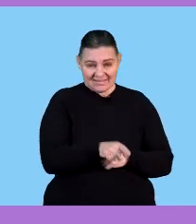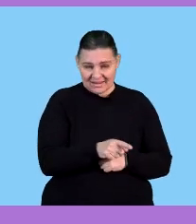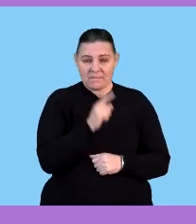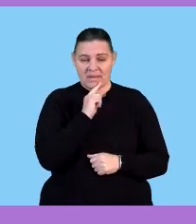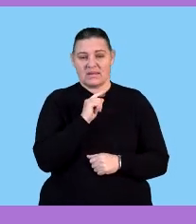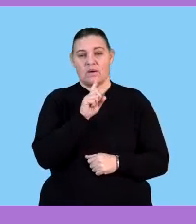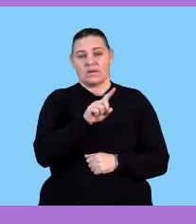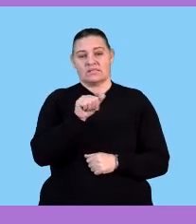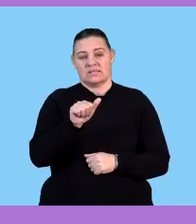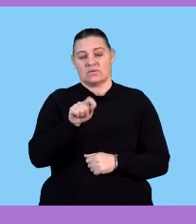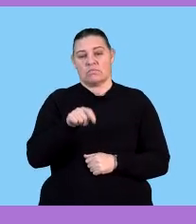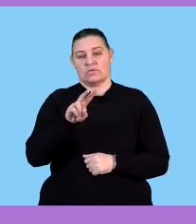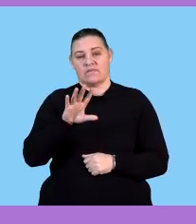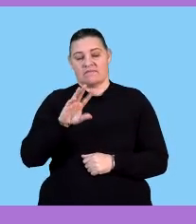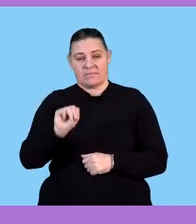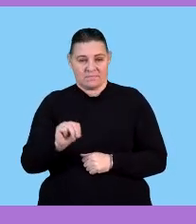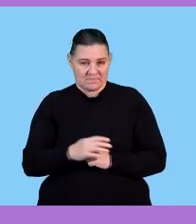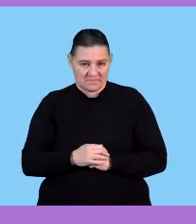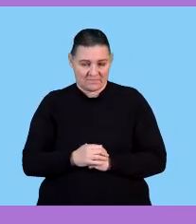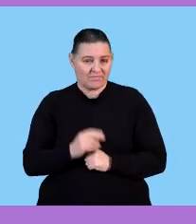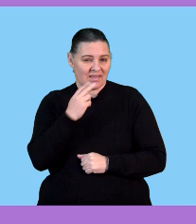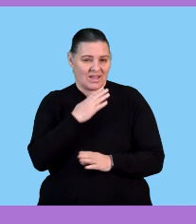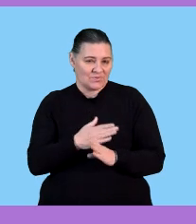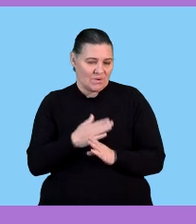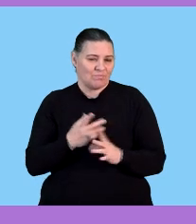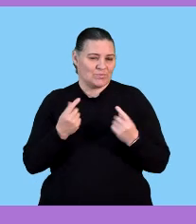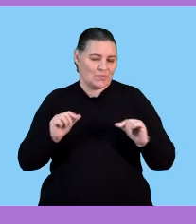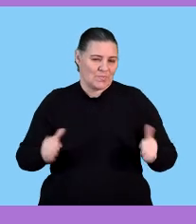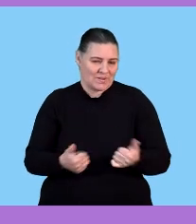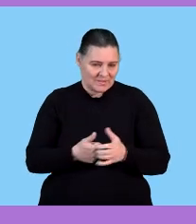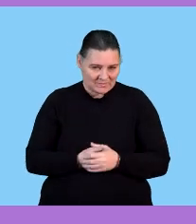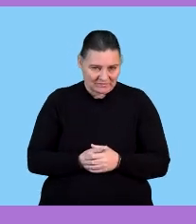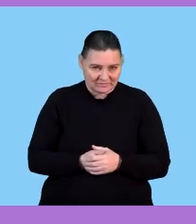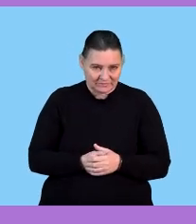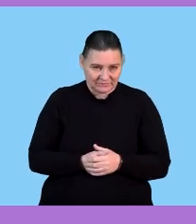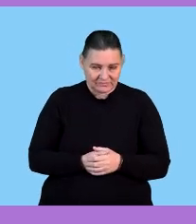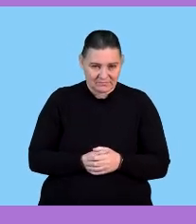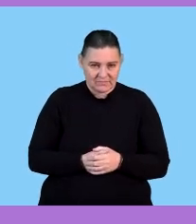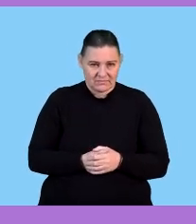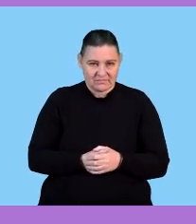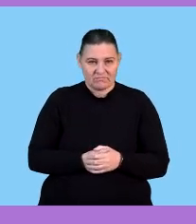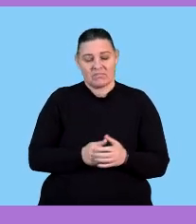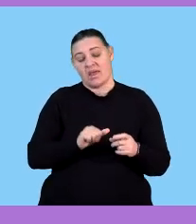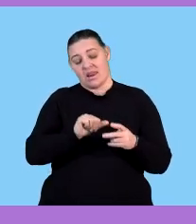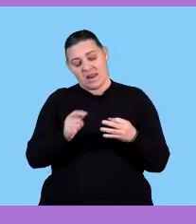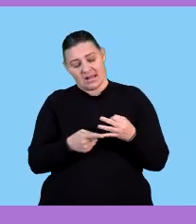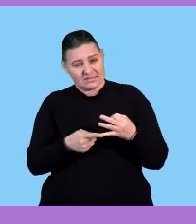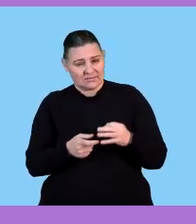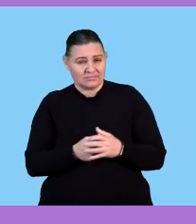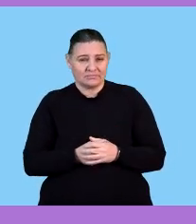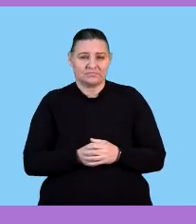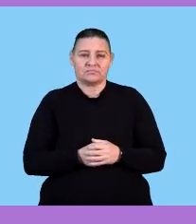answer, 16.25 meters. Nice work. We are doing well. All right, what is next for